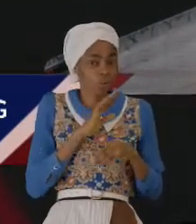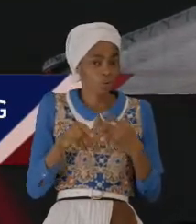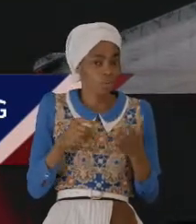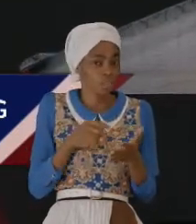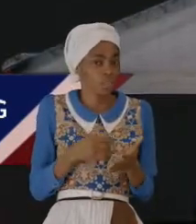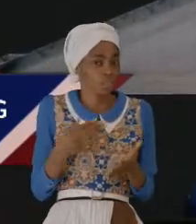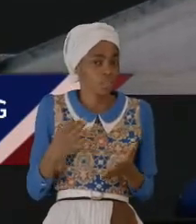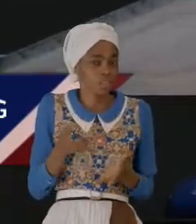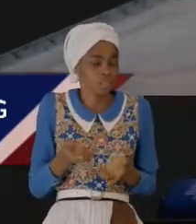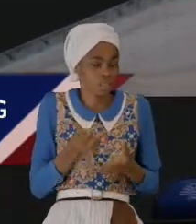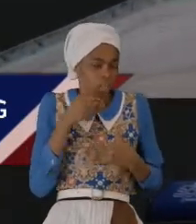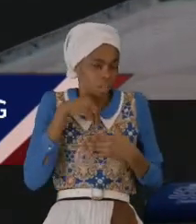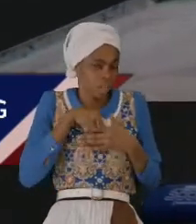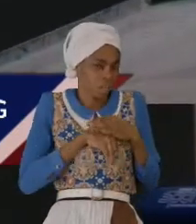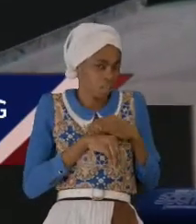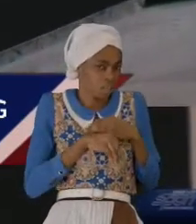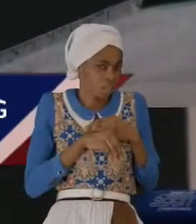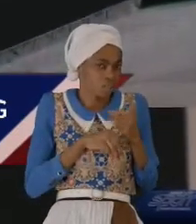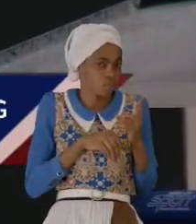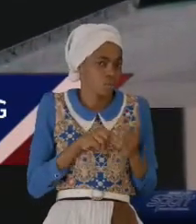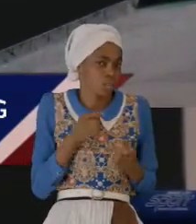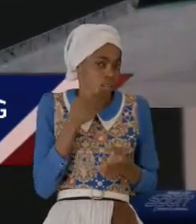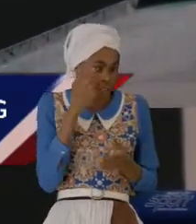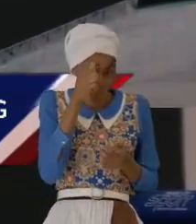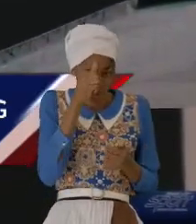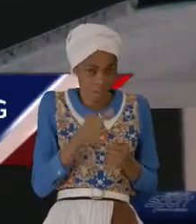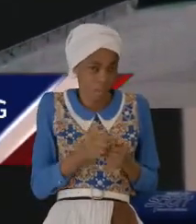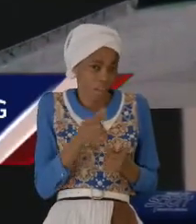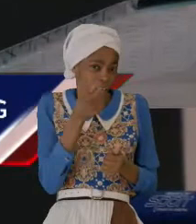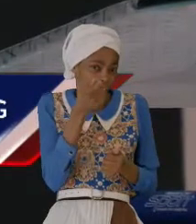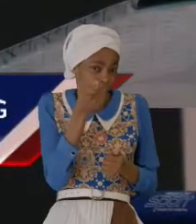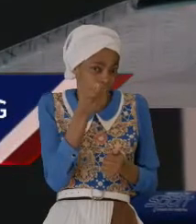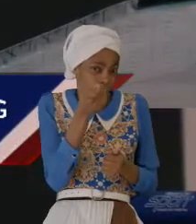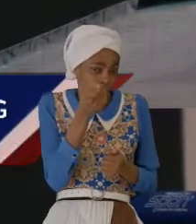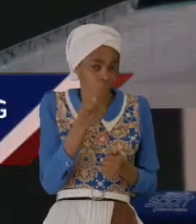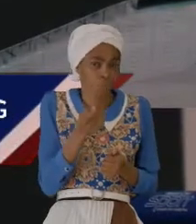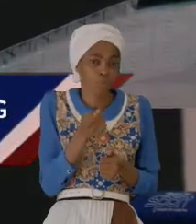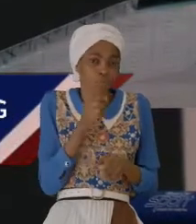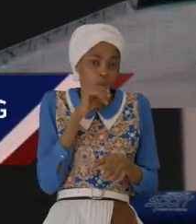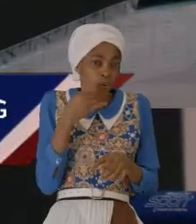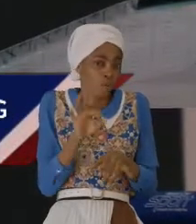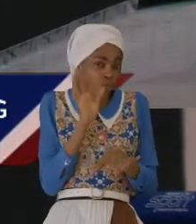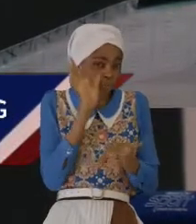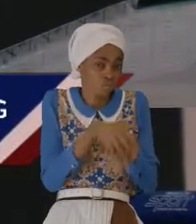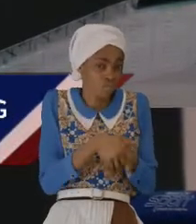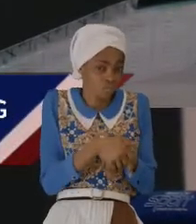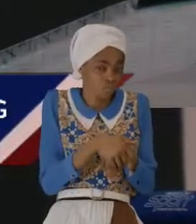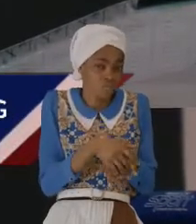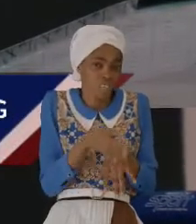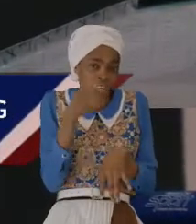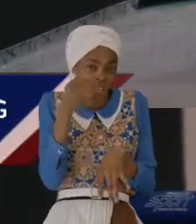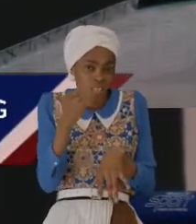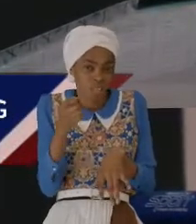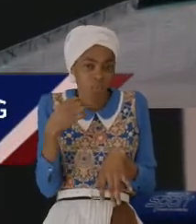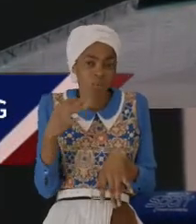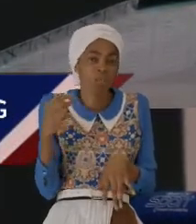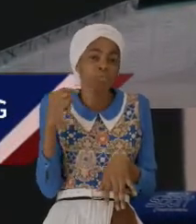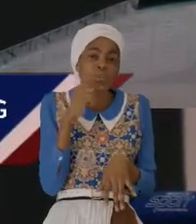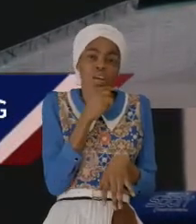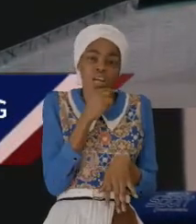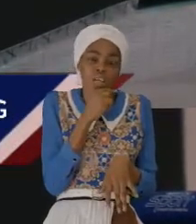a literal level of hypocrisy of insincerity of